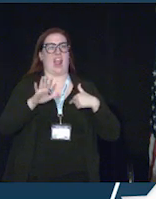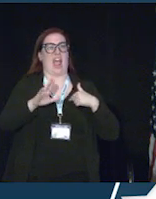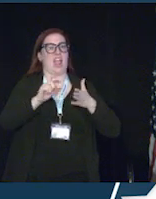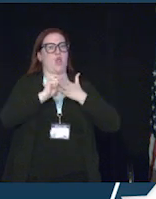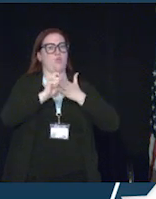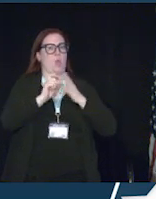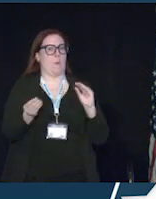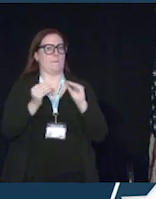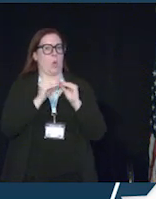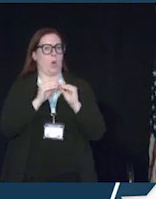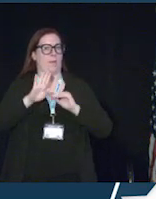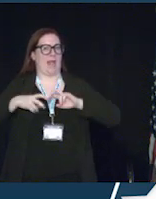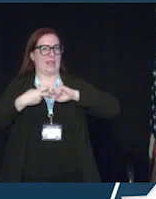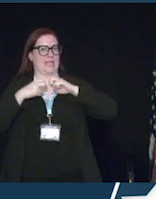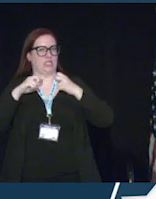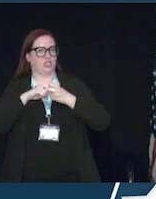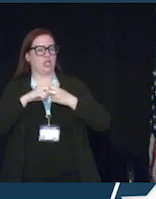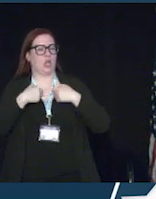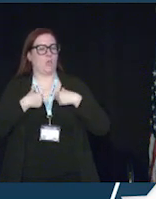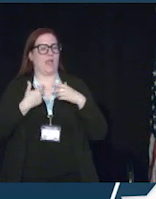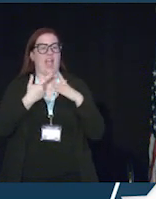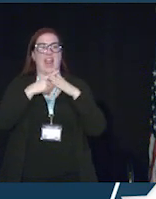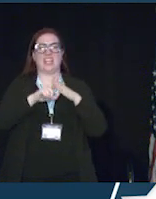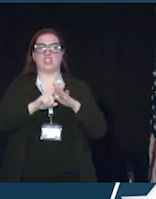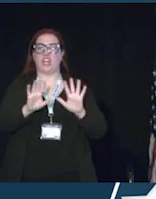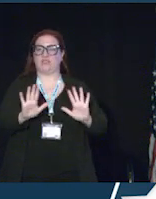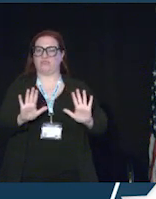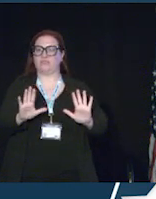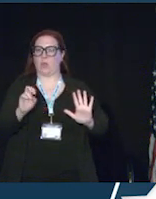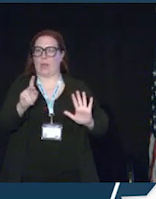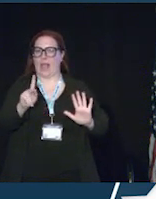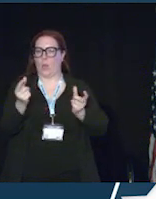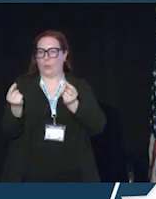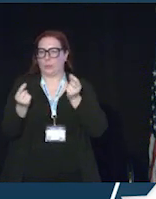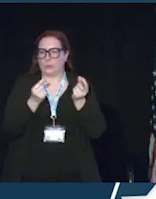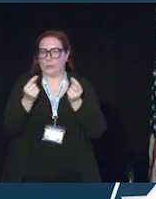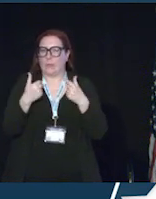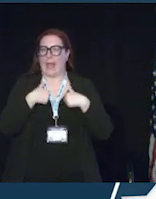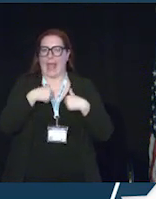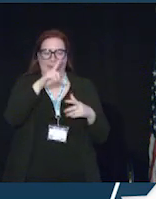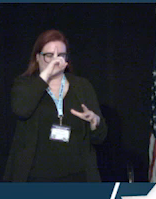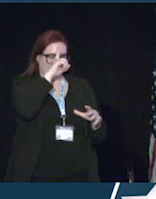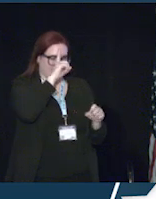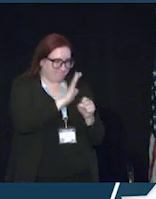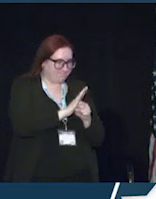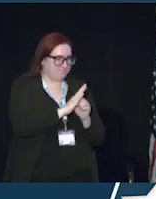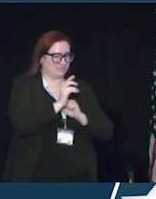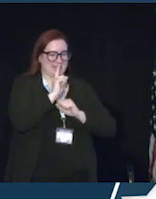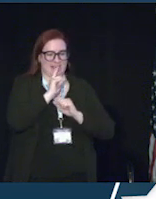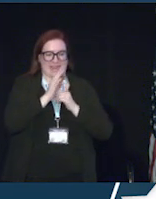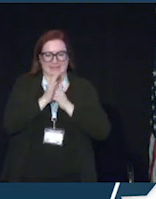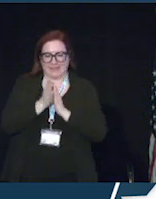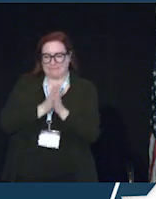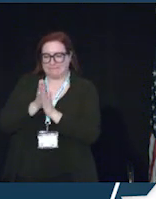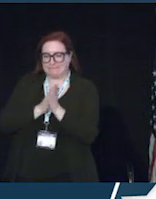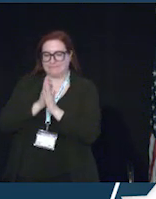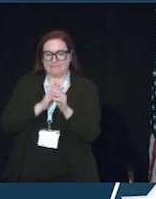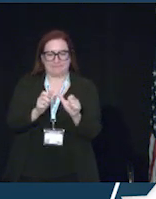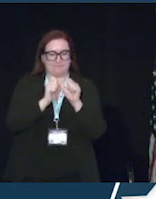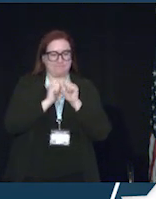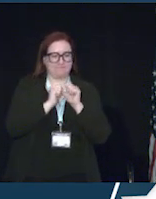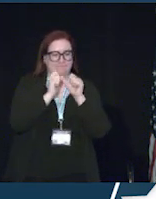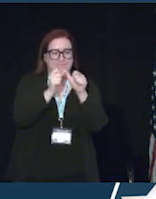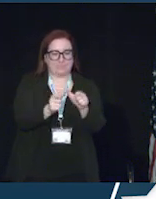the issue, I became determined and dedicated to work towards